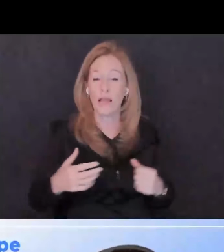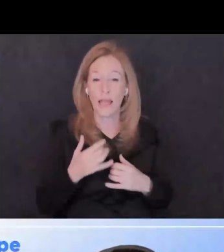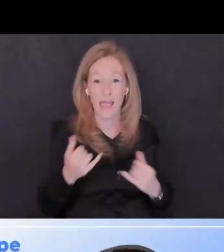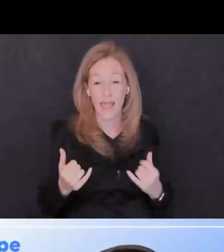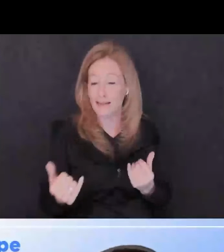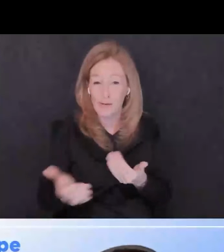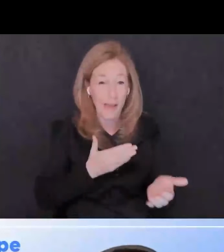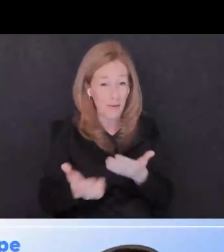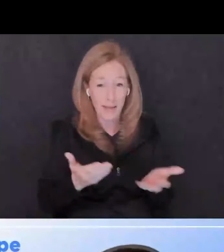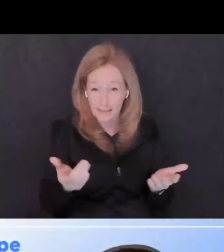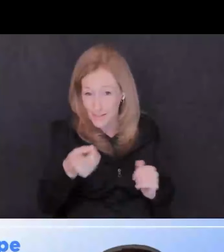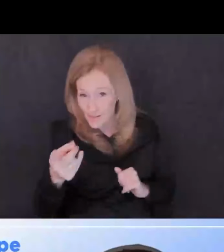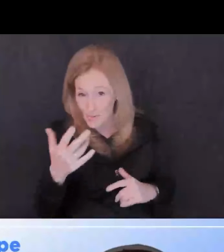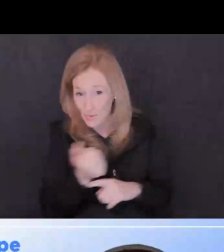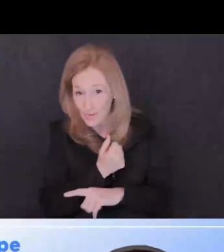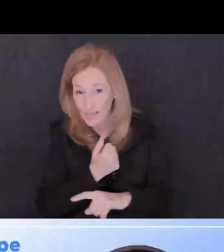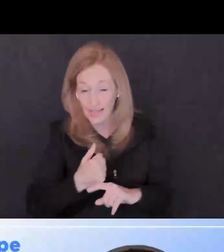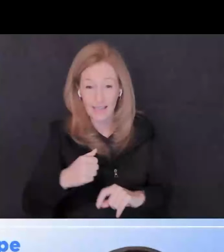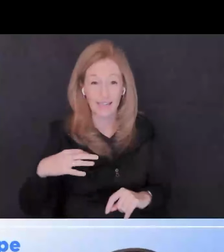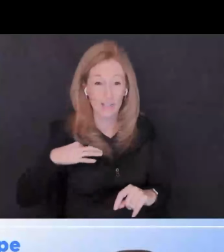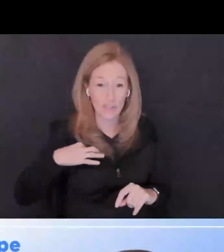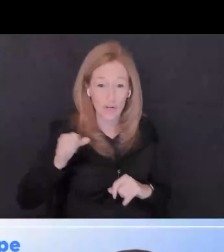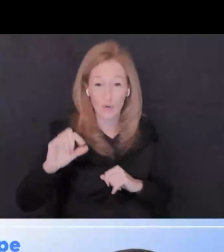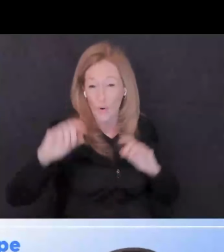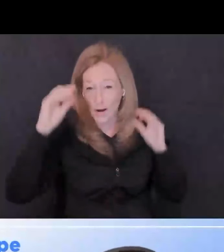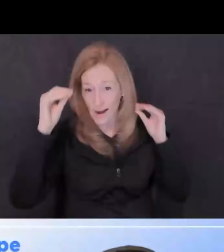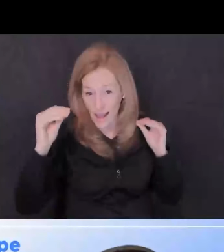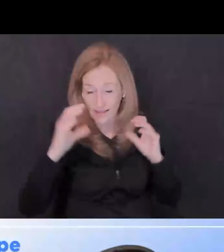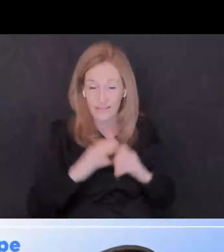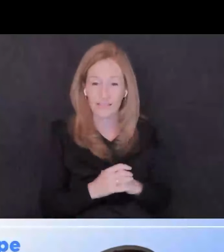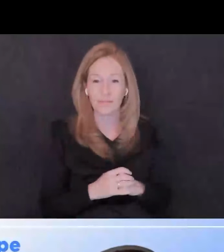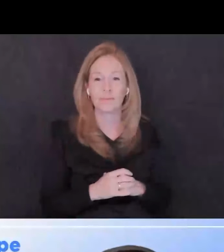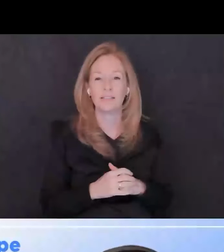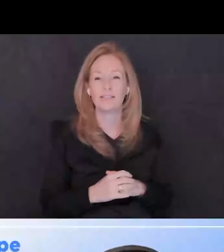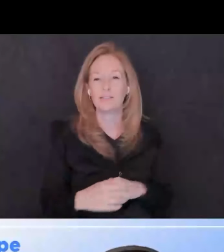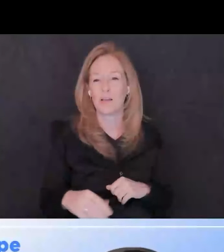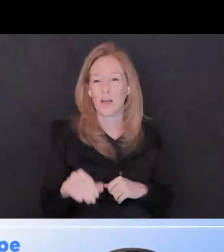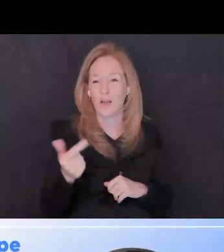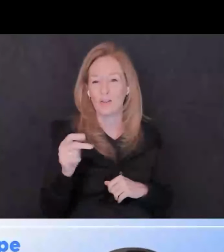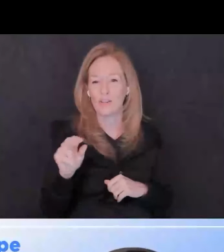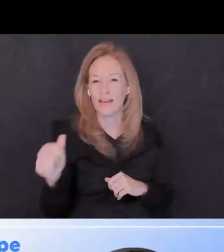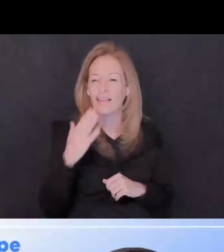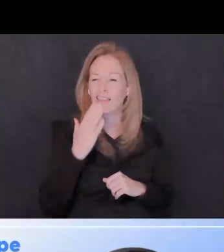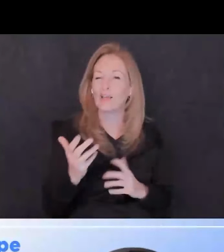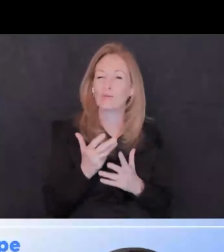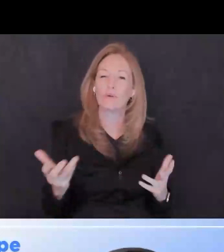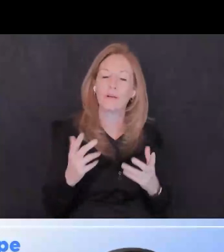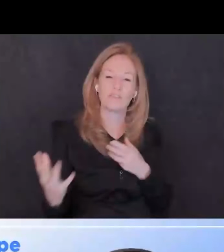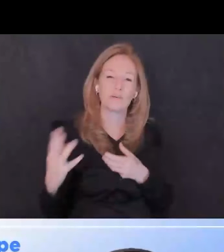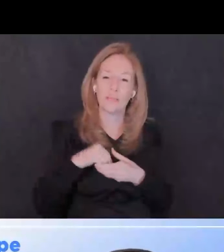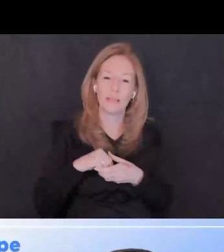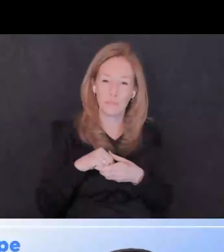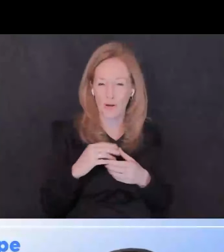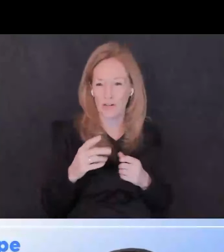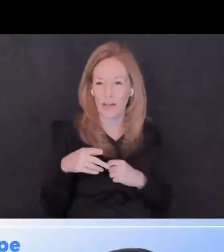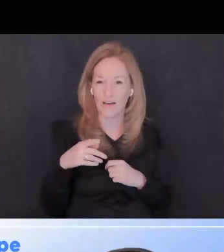a shirt or hat, Jenna. So thank you so much for being a part of the Crisis Jam. This